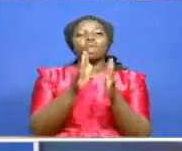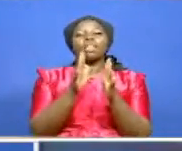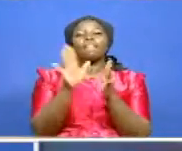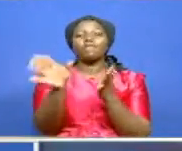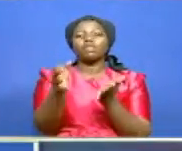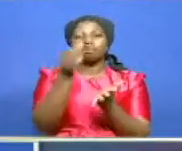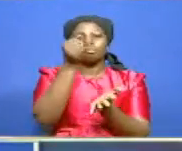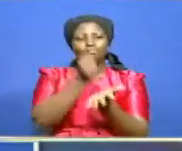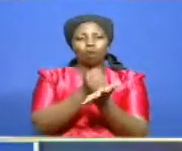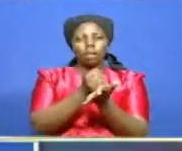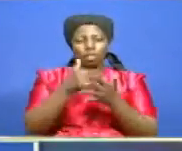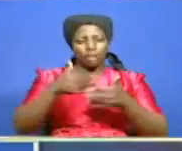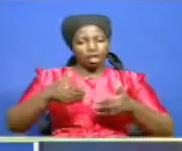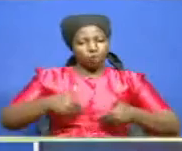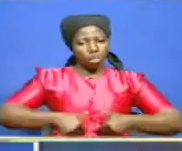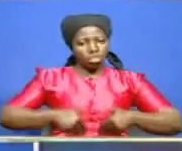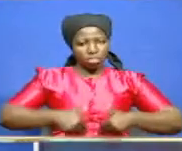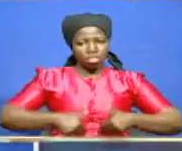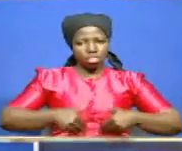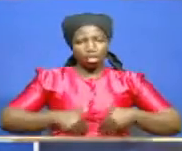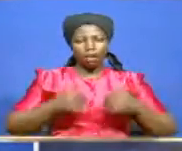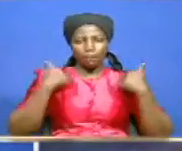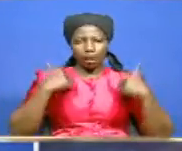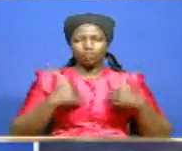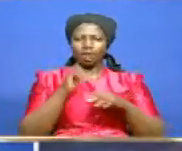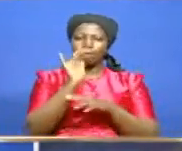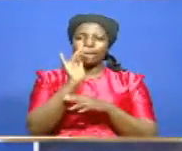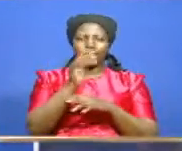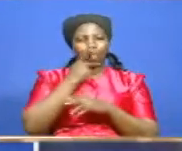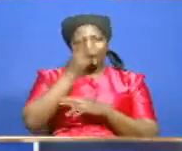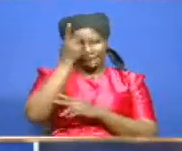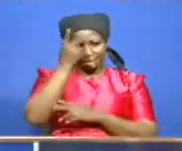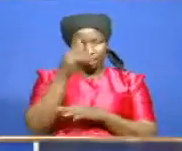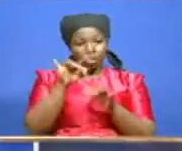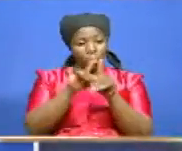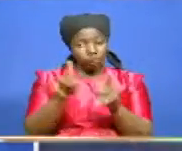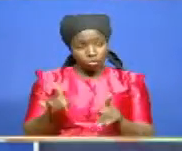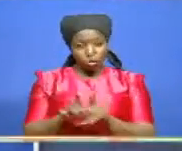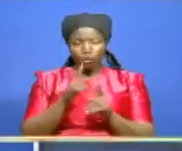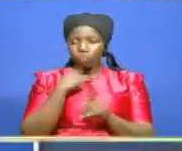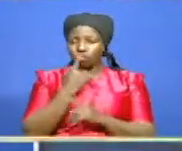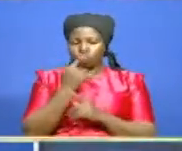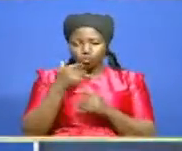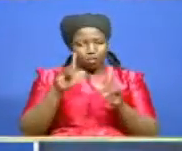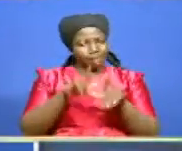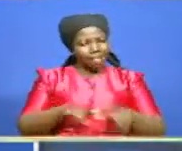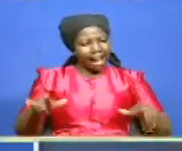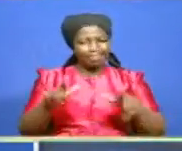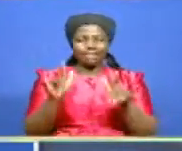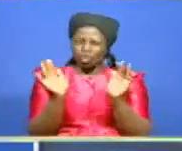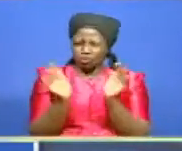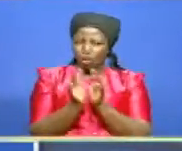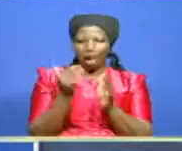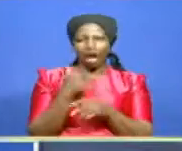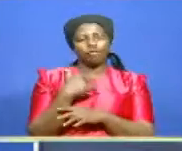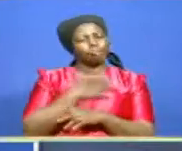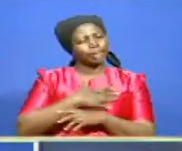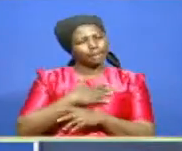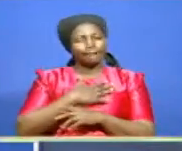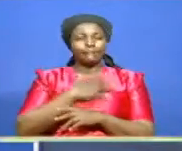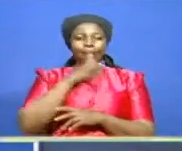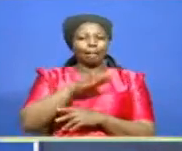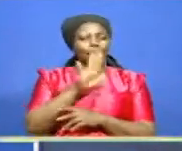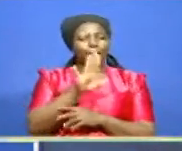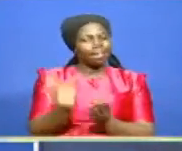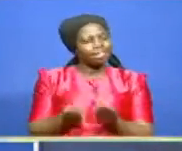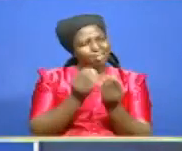kuajiri vijana. Na mimi ningeuliza hata wazazi wale wako na mashamba kidogo hii, katia kijana yako badala ya